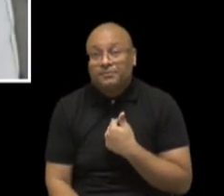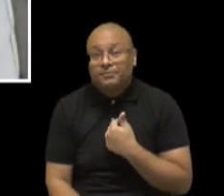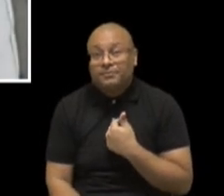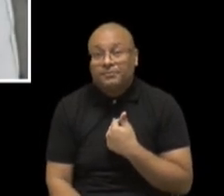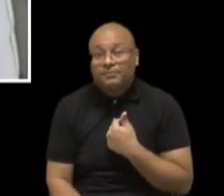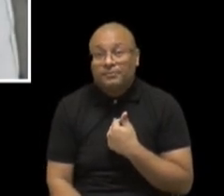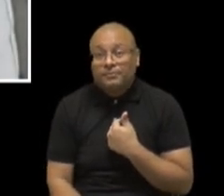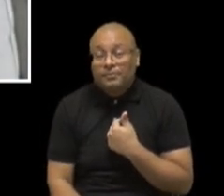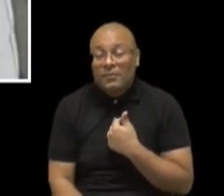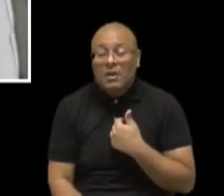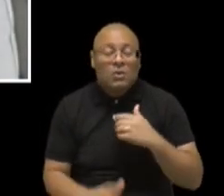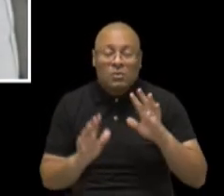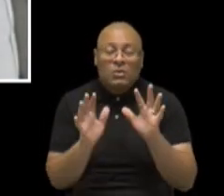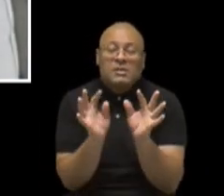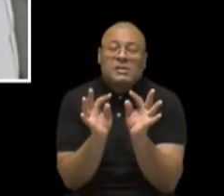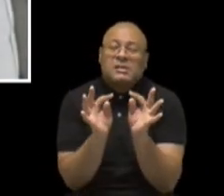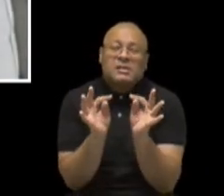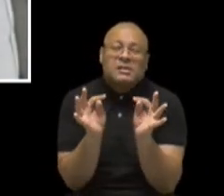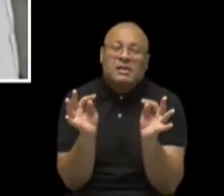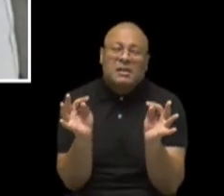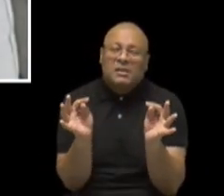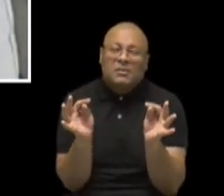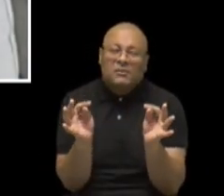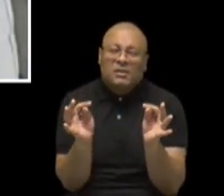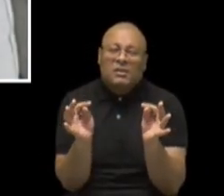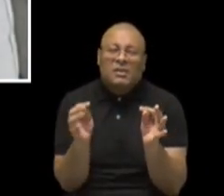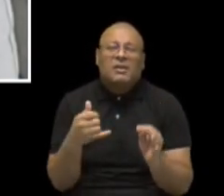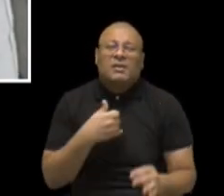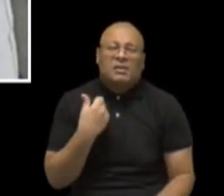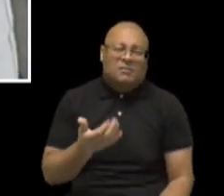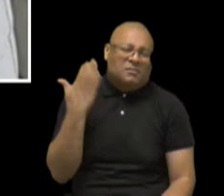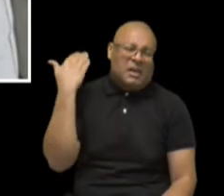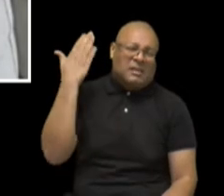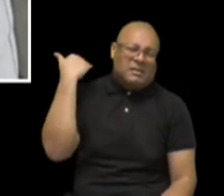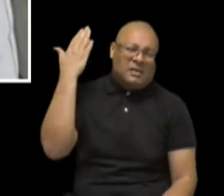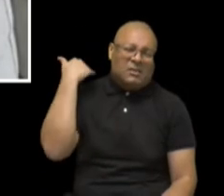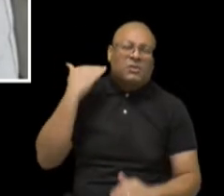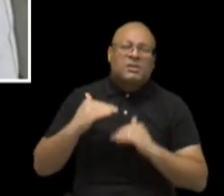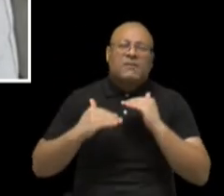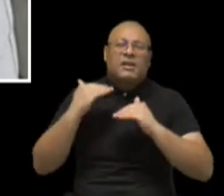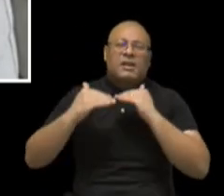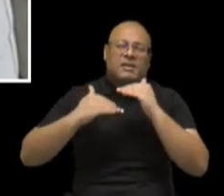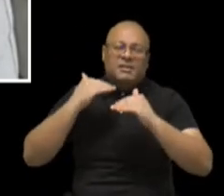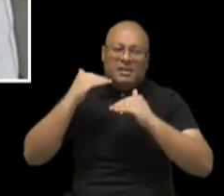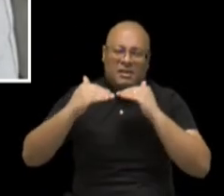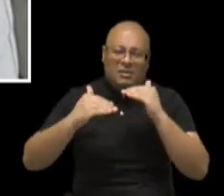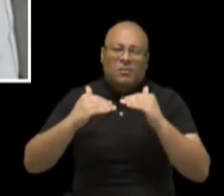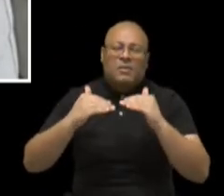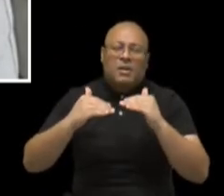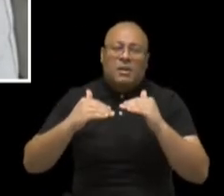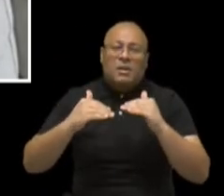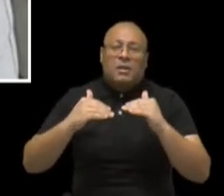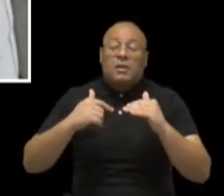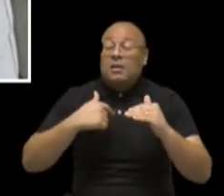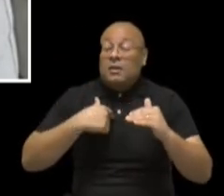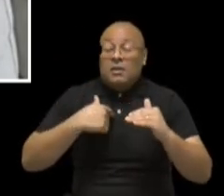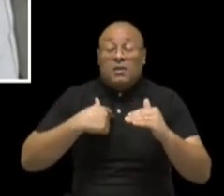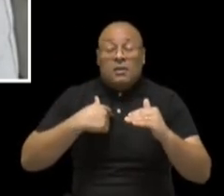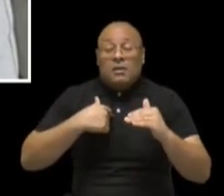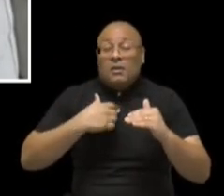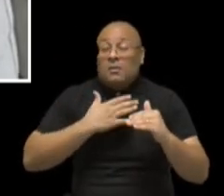I was basically this tall when I was 12, and then I stopped growing. So I fit in most of my